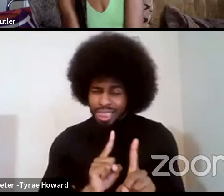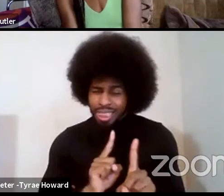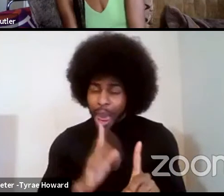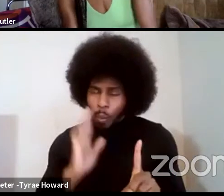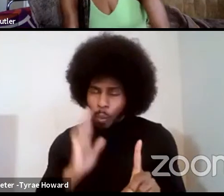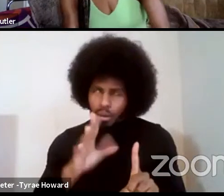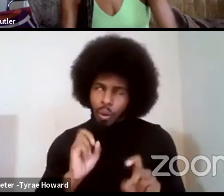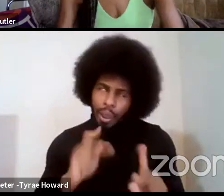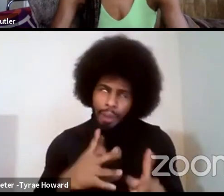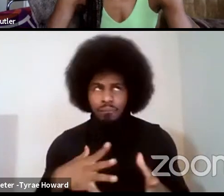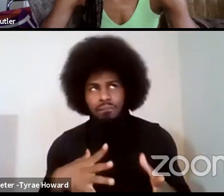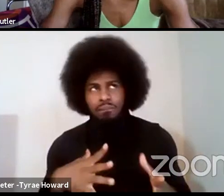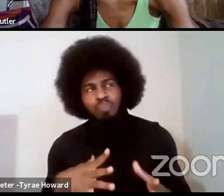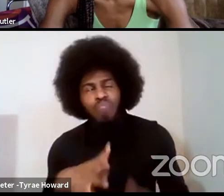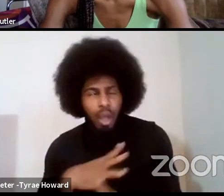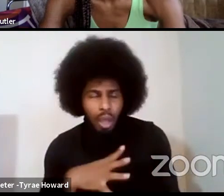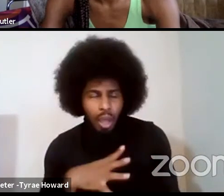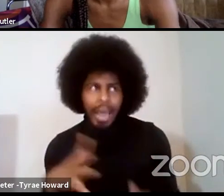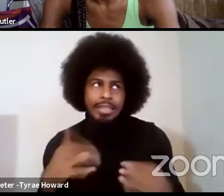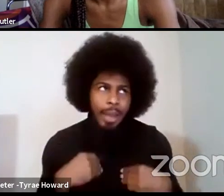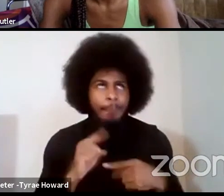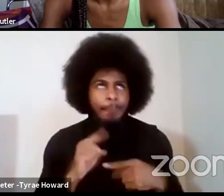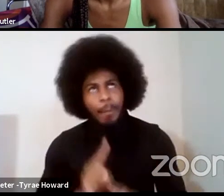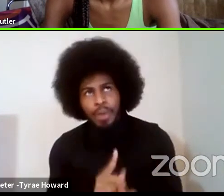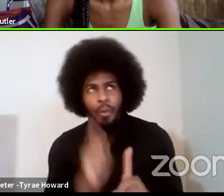See, you can't get away from it.